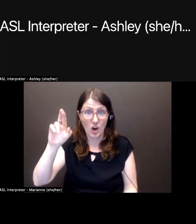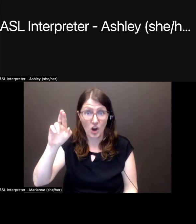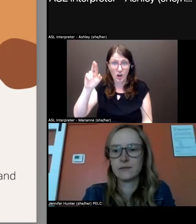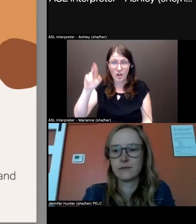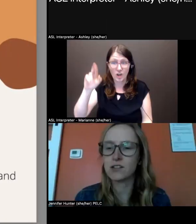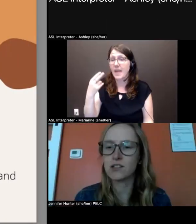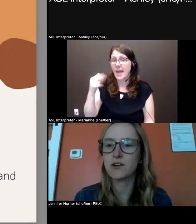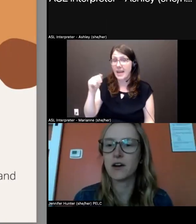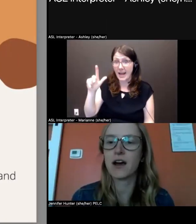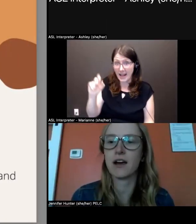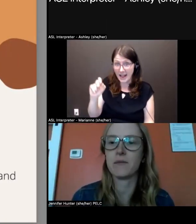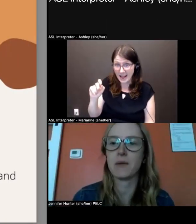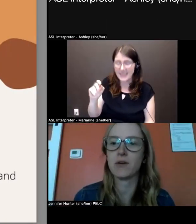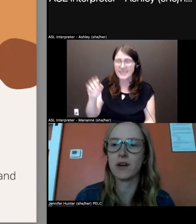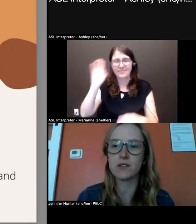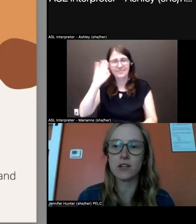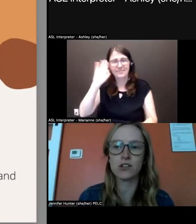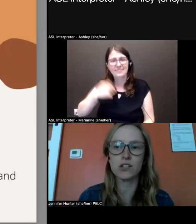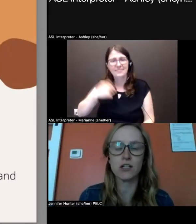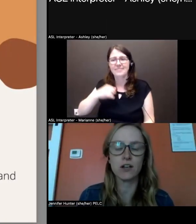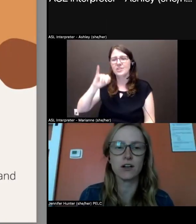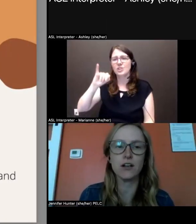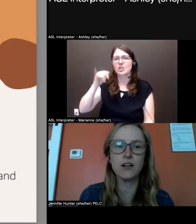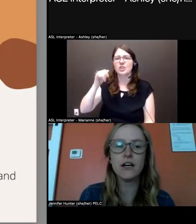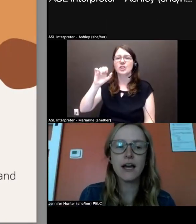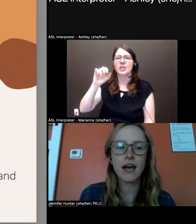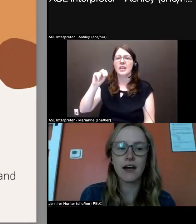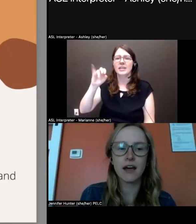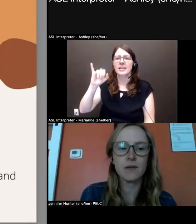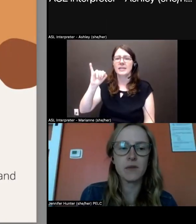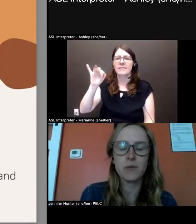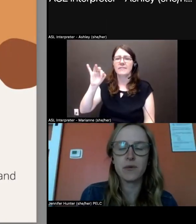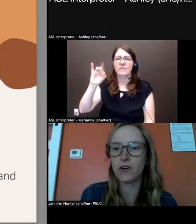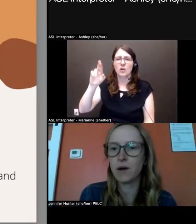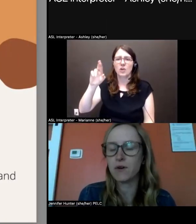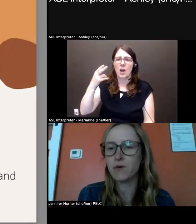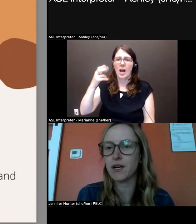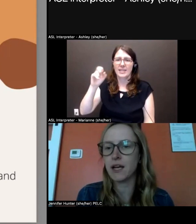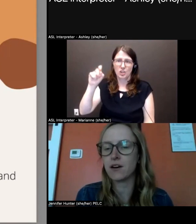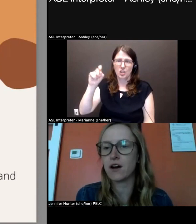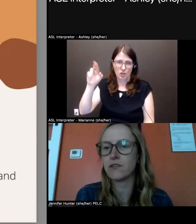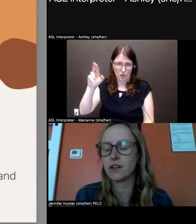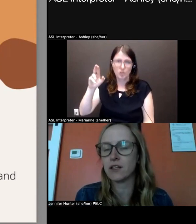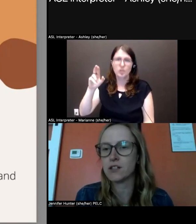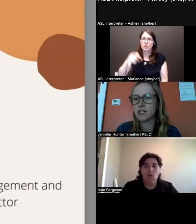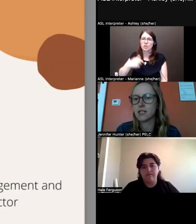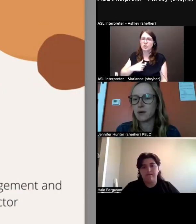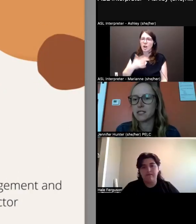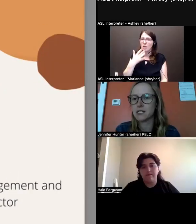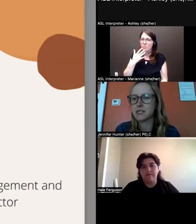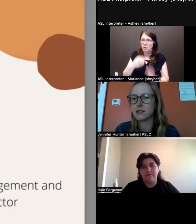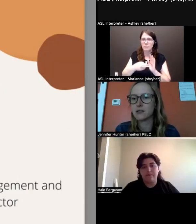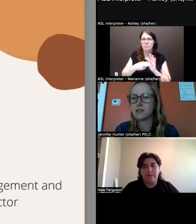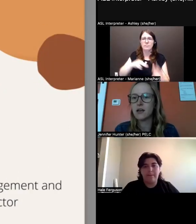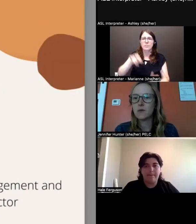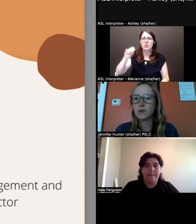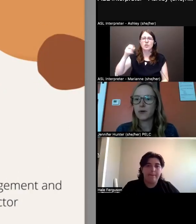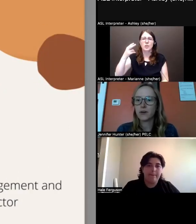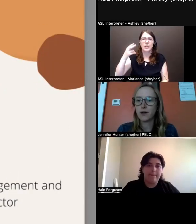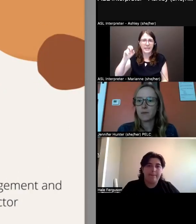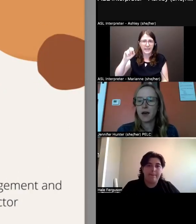name is Jennifer Hunter. My pronouns are she, her, and I am the program coordinator of the Literacy and Basic